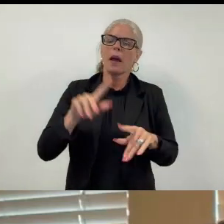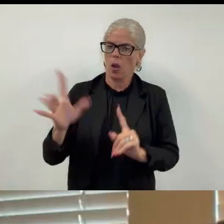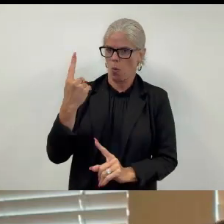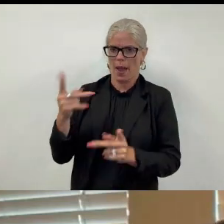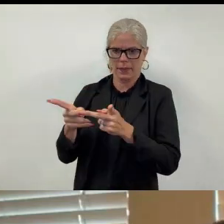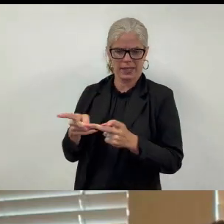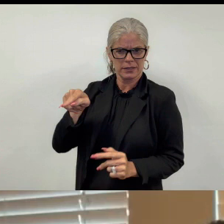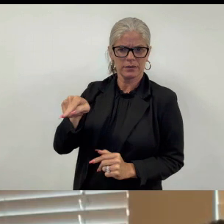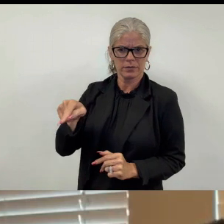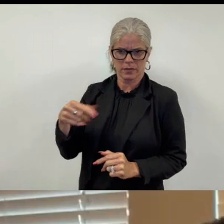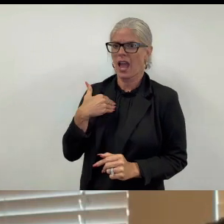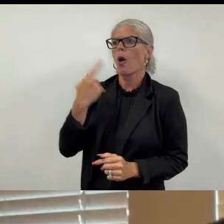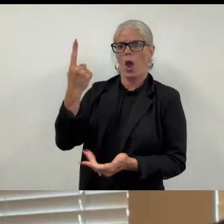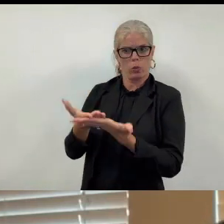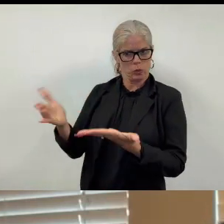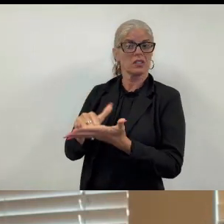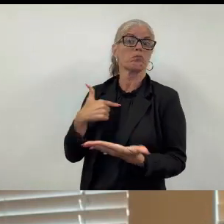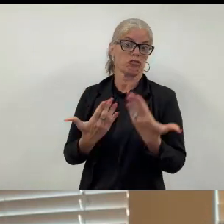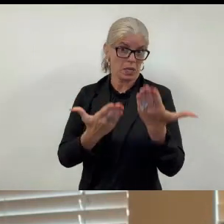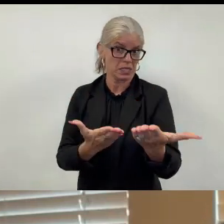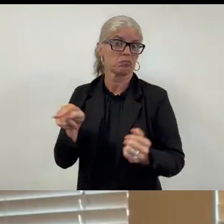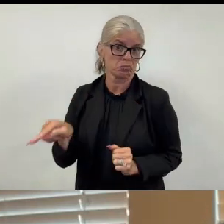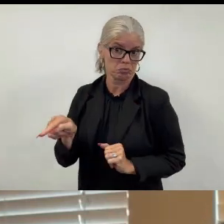would one resource that I would